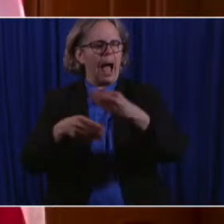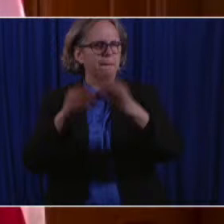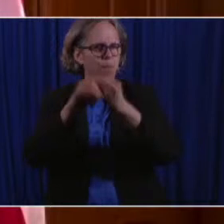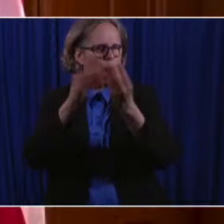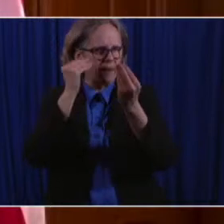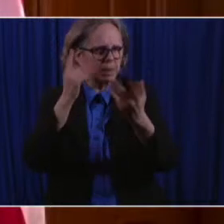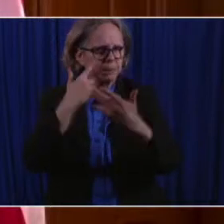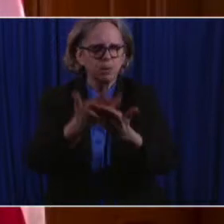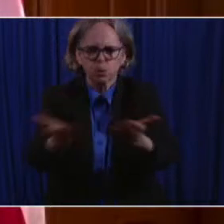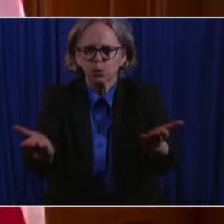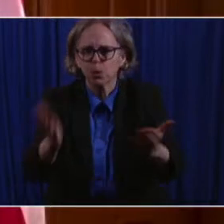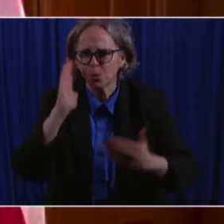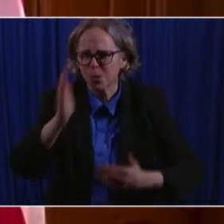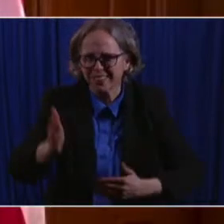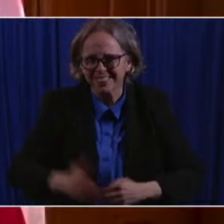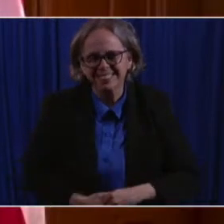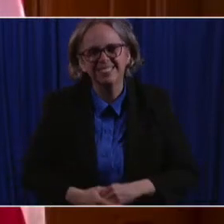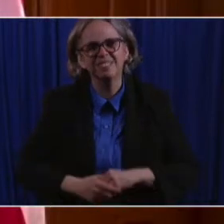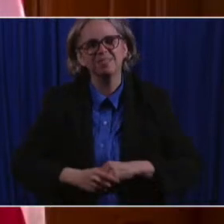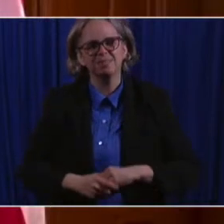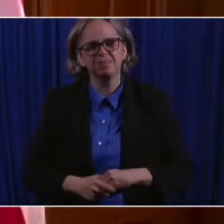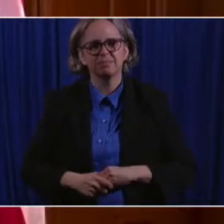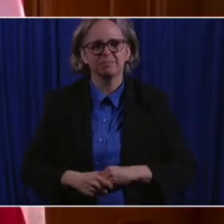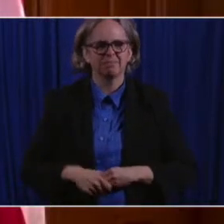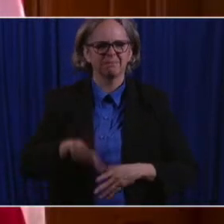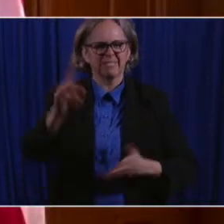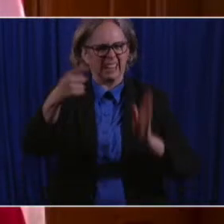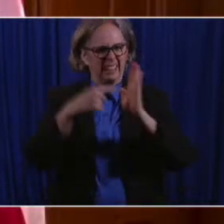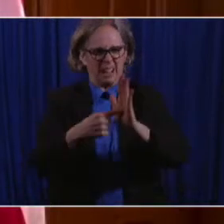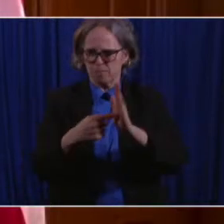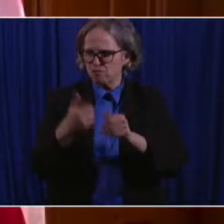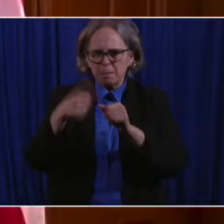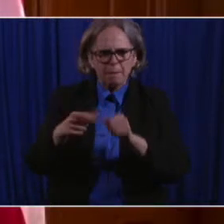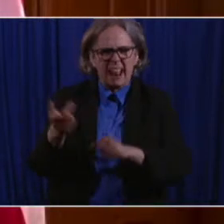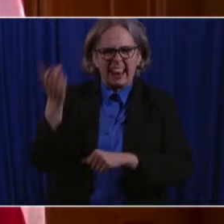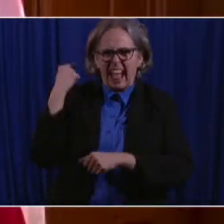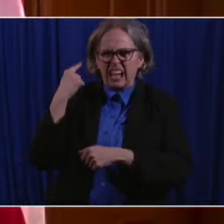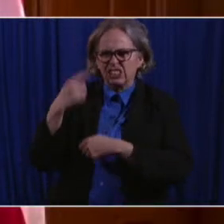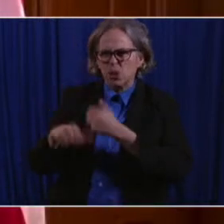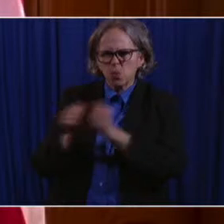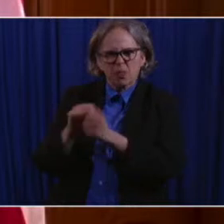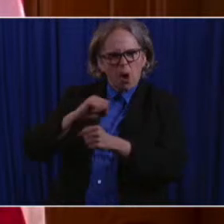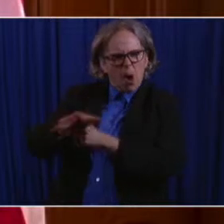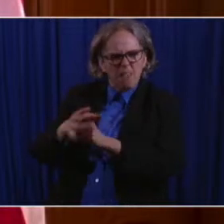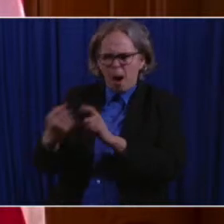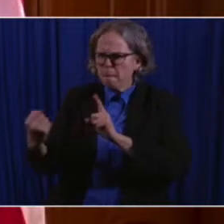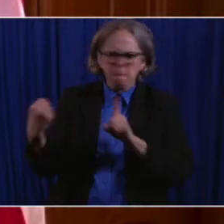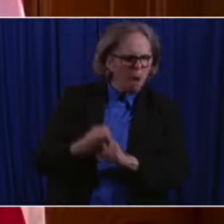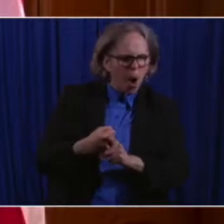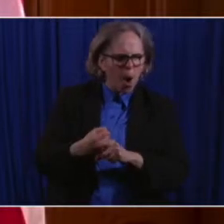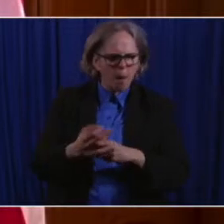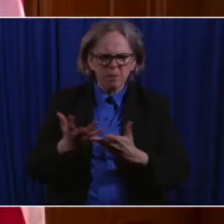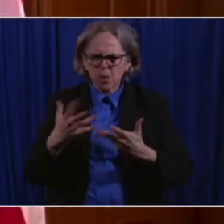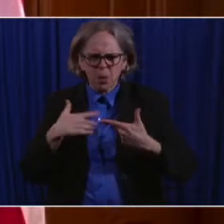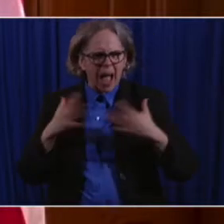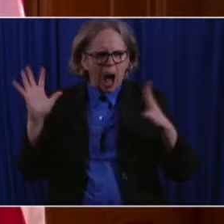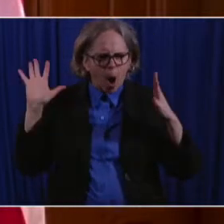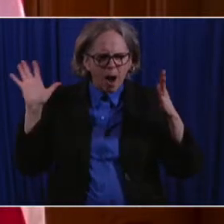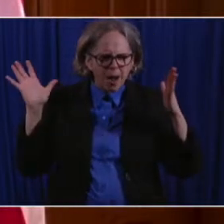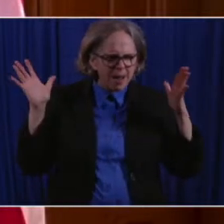Since the beginning of the pandemic, we have focused a lot on encouraging equity in